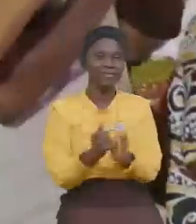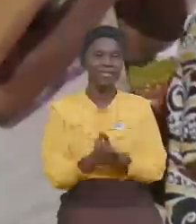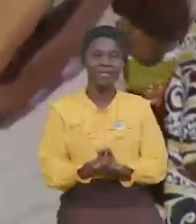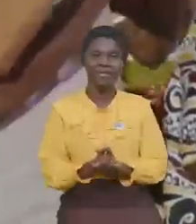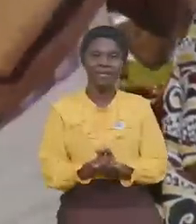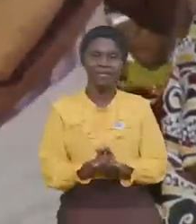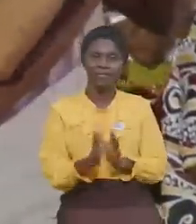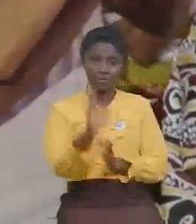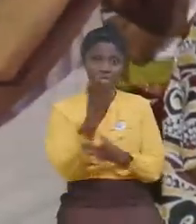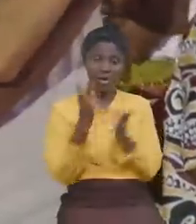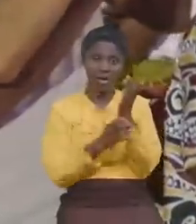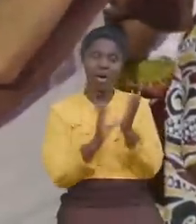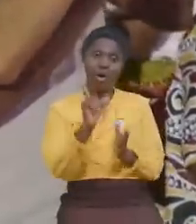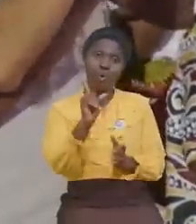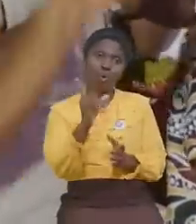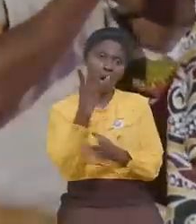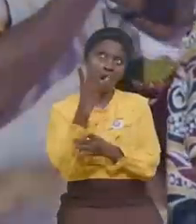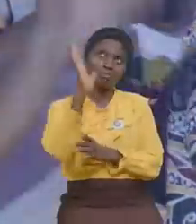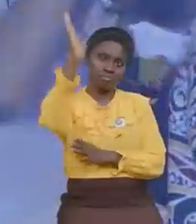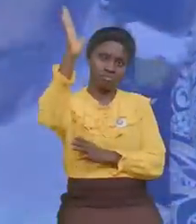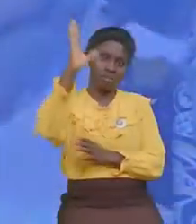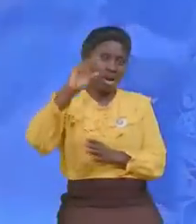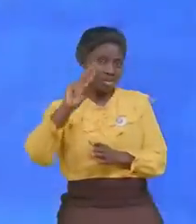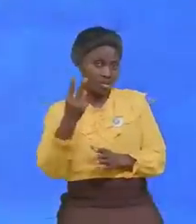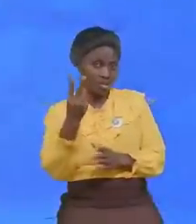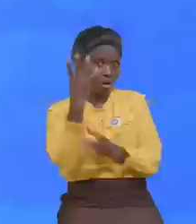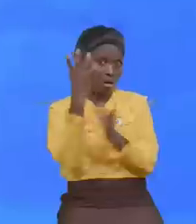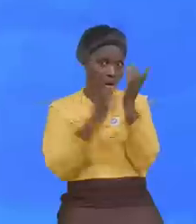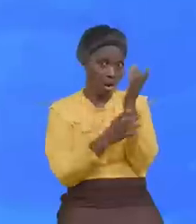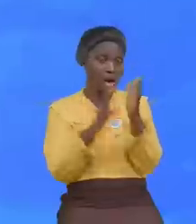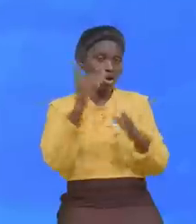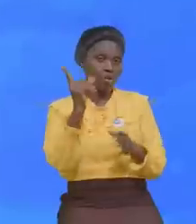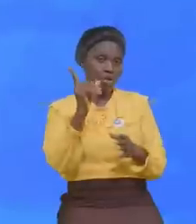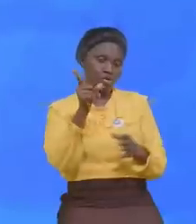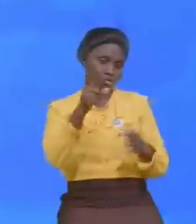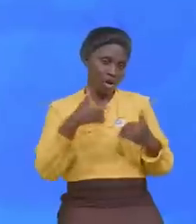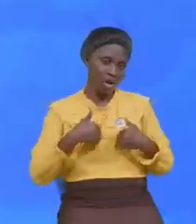Raise up one hand and lay the other hand where you have the challenge.